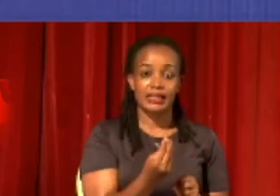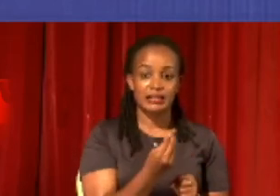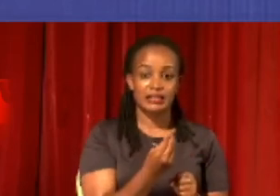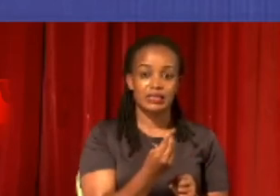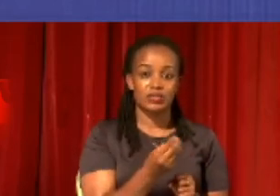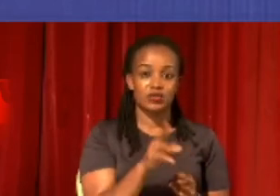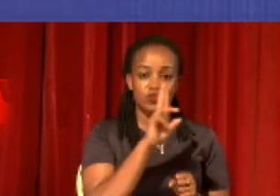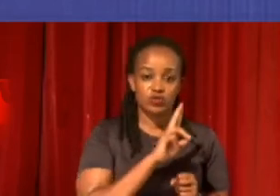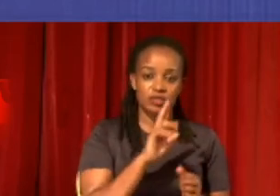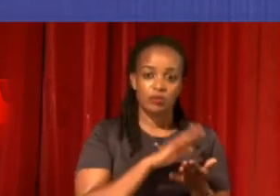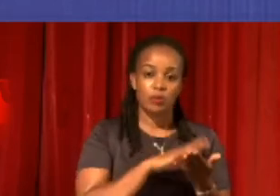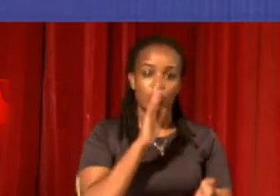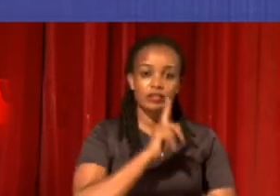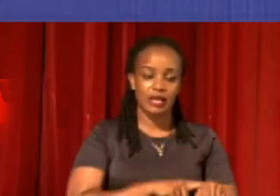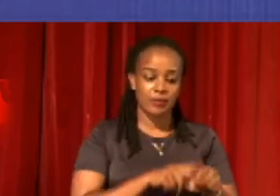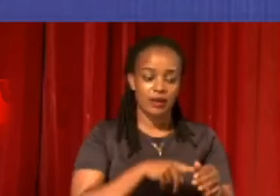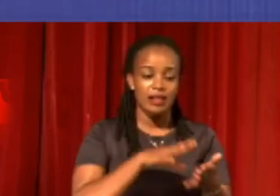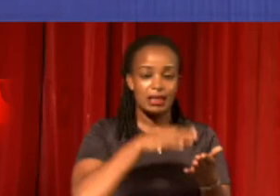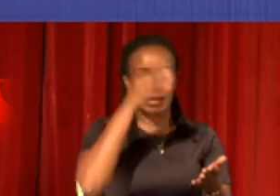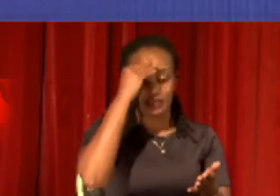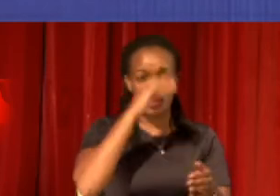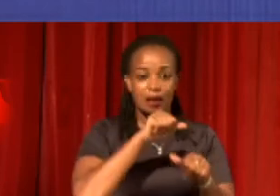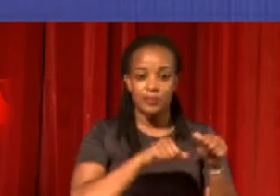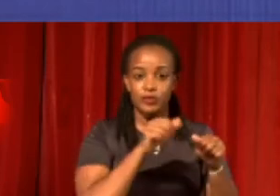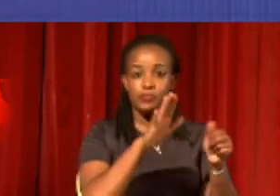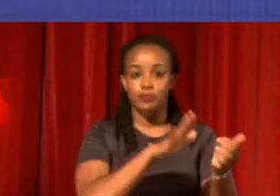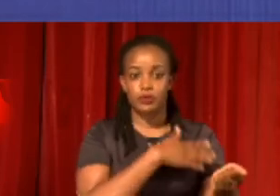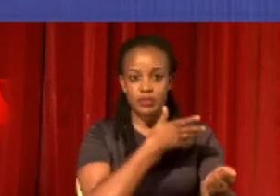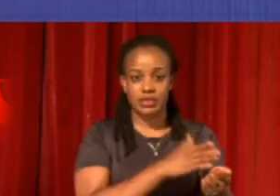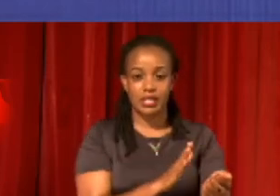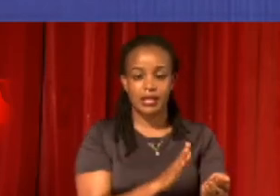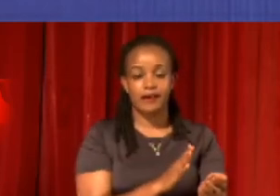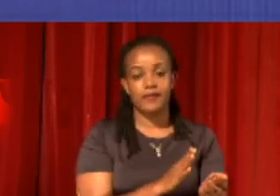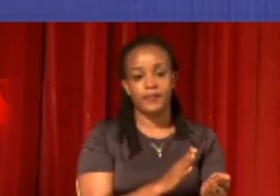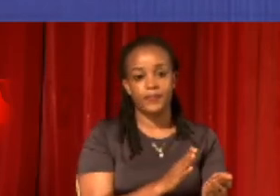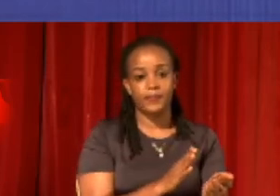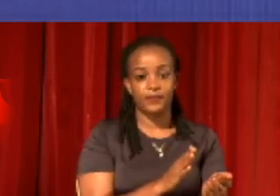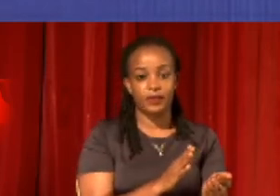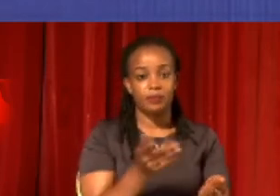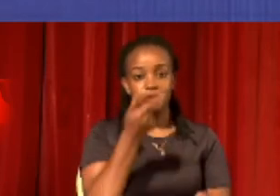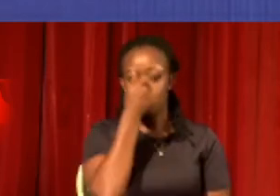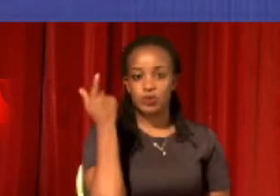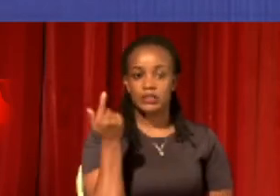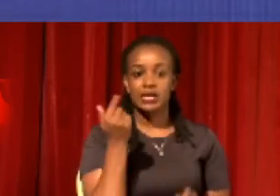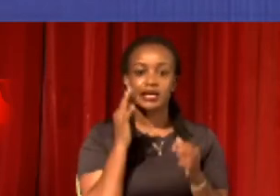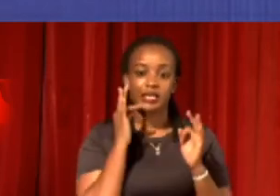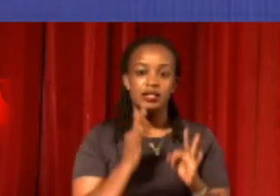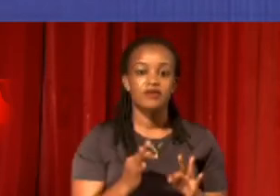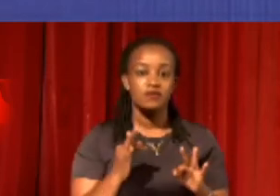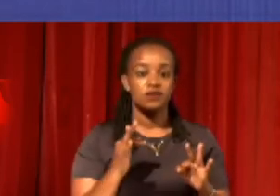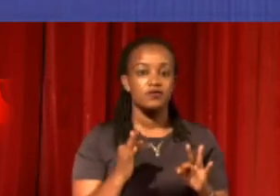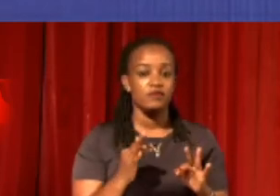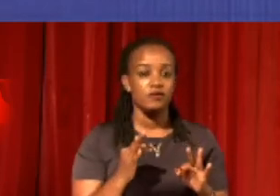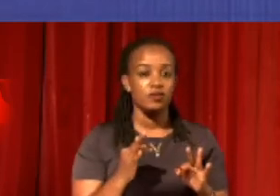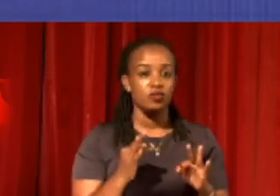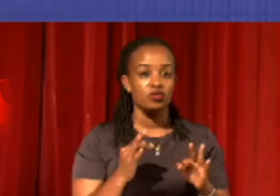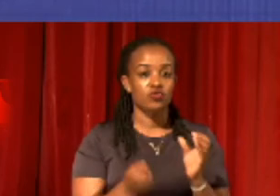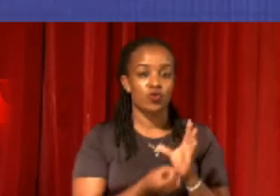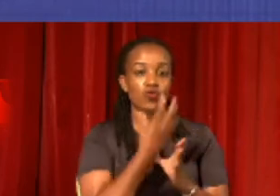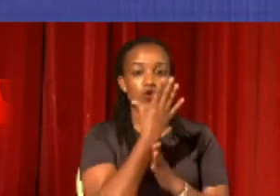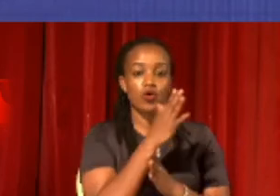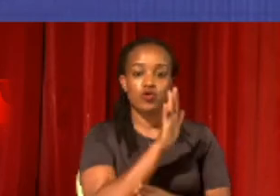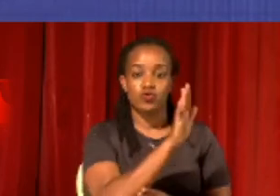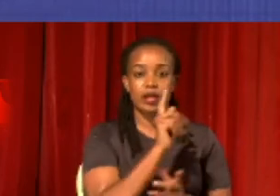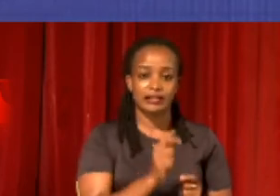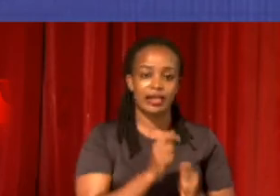time learning about the industry, and especially the subject of music business. Because if you grow your talent and you